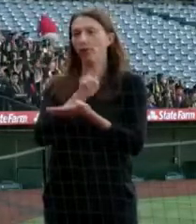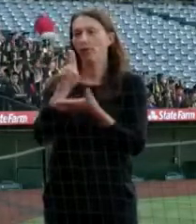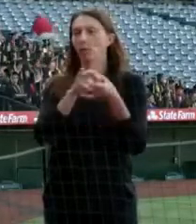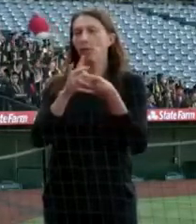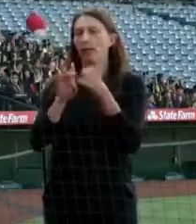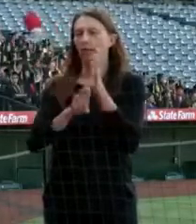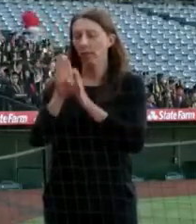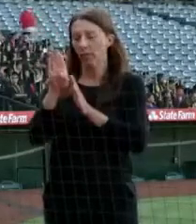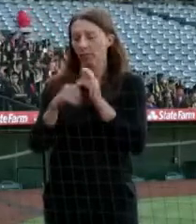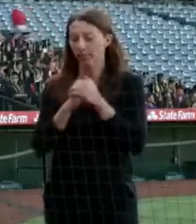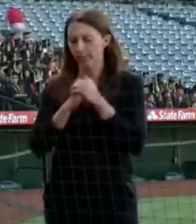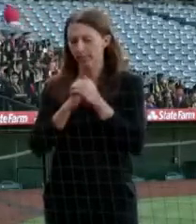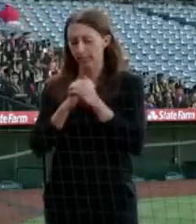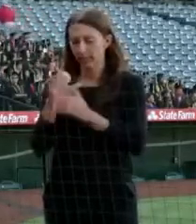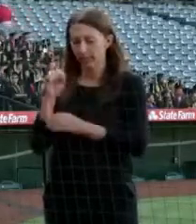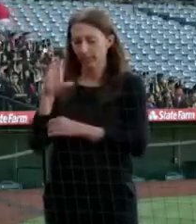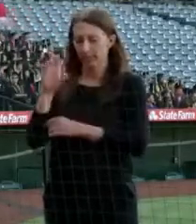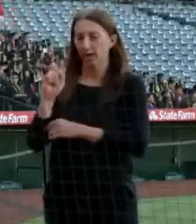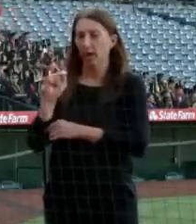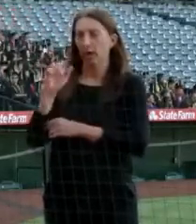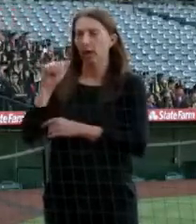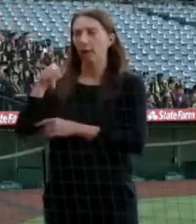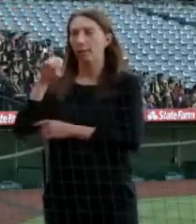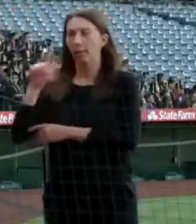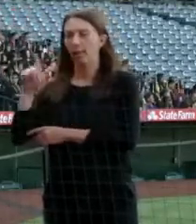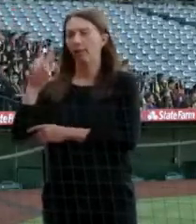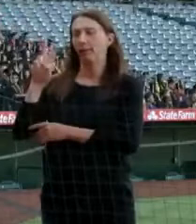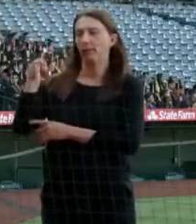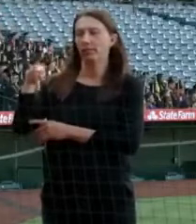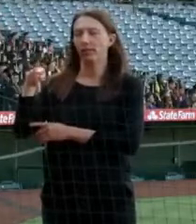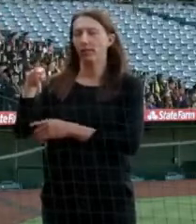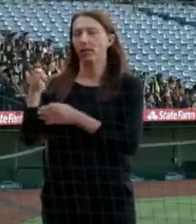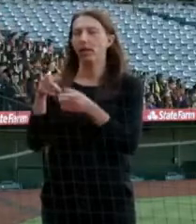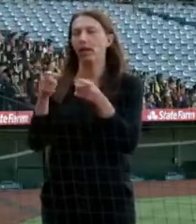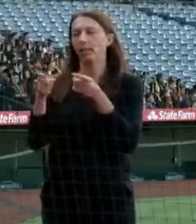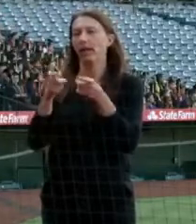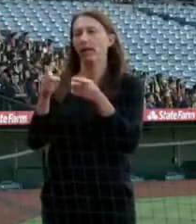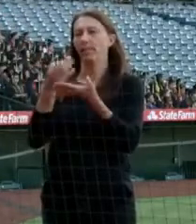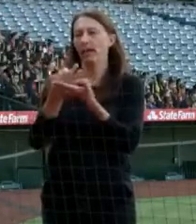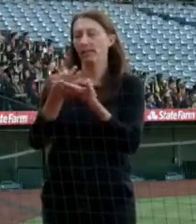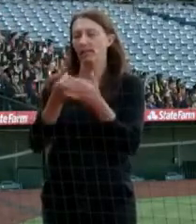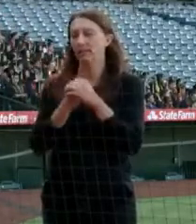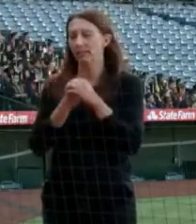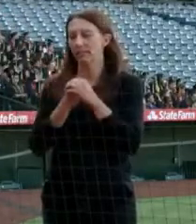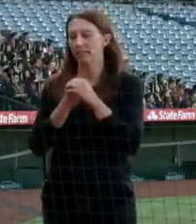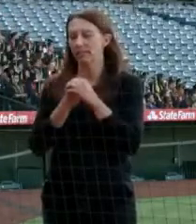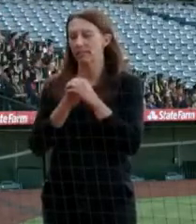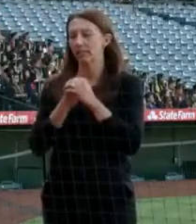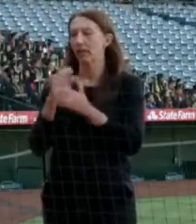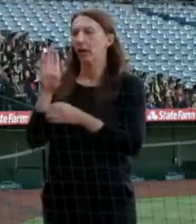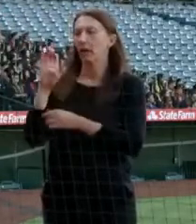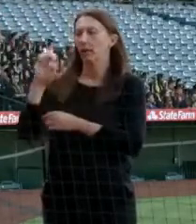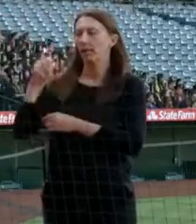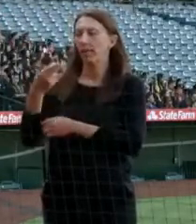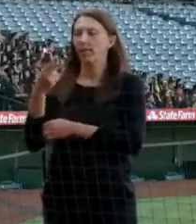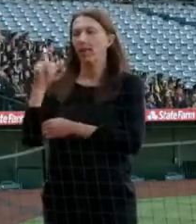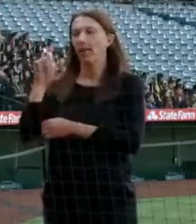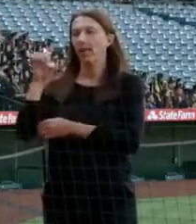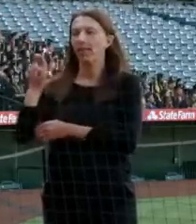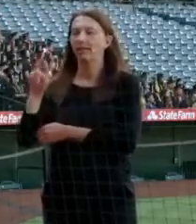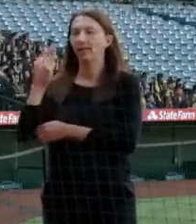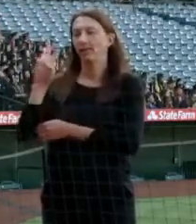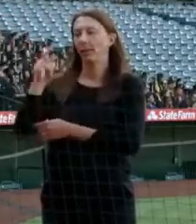Development. Scott Appel, Vice President, Administration and Finance. Beth Lesson, Vice President,